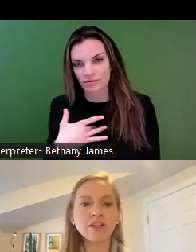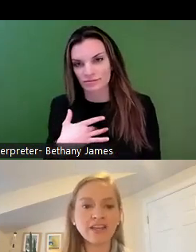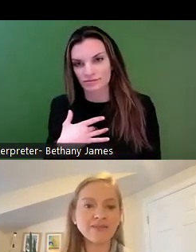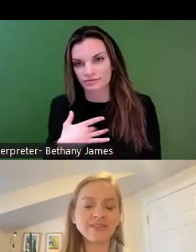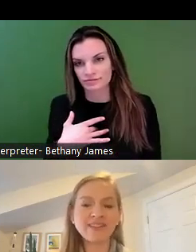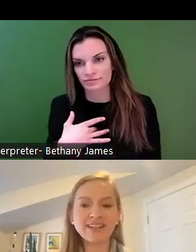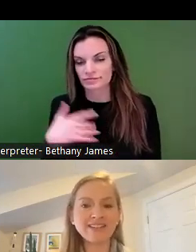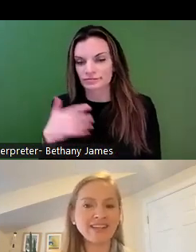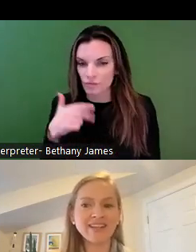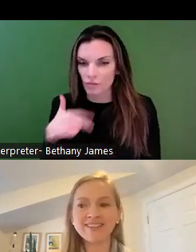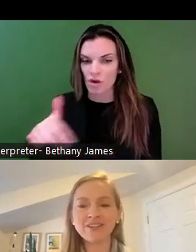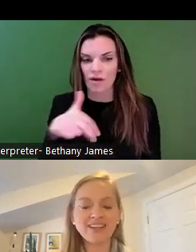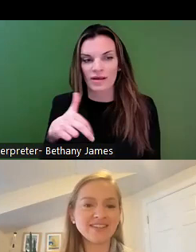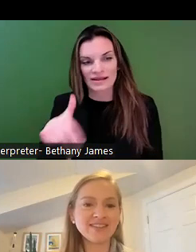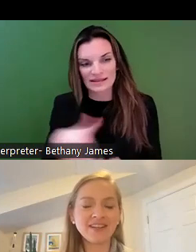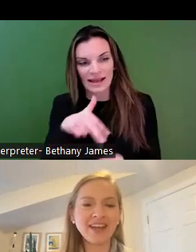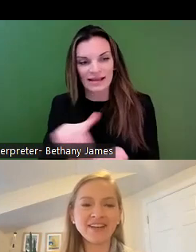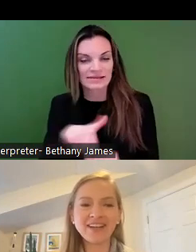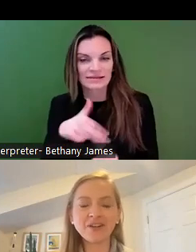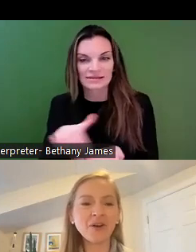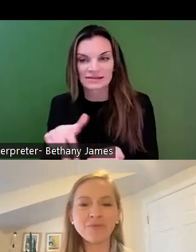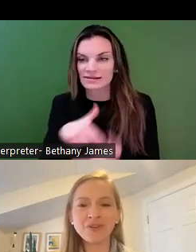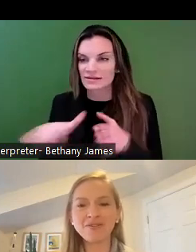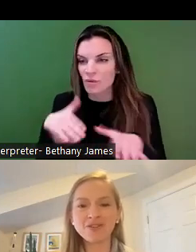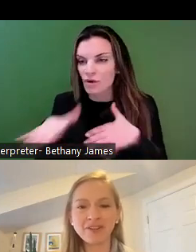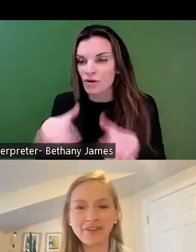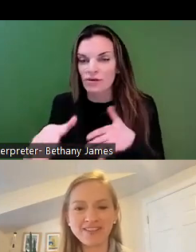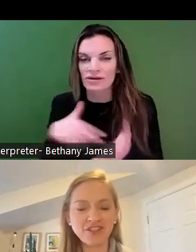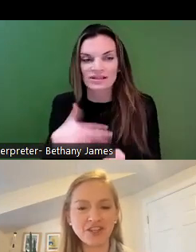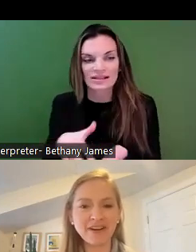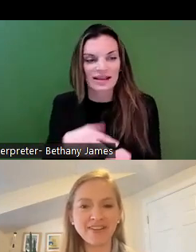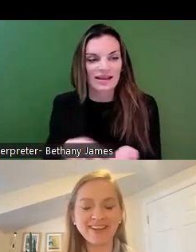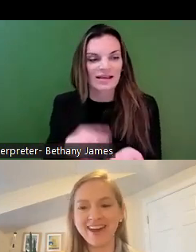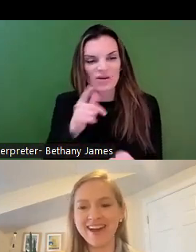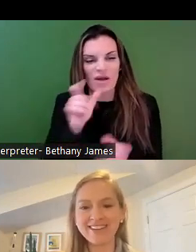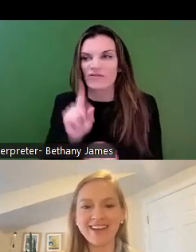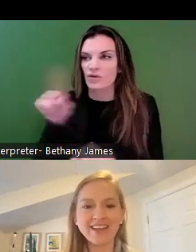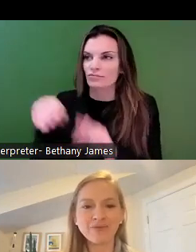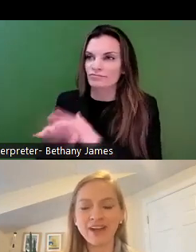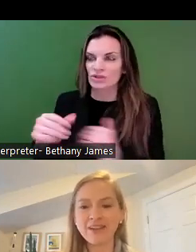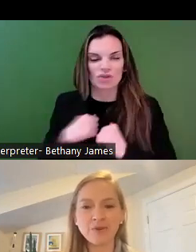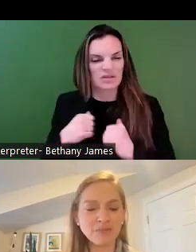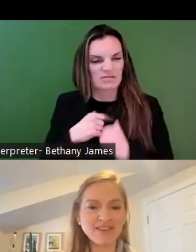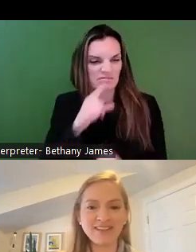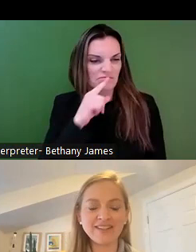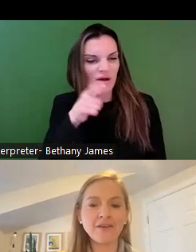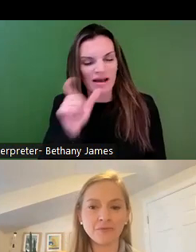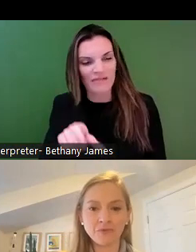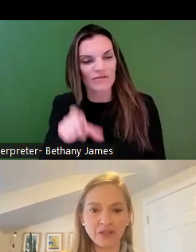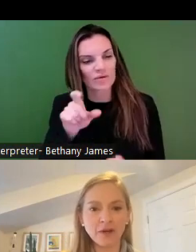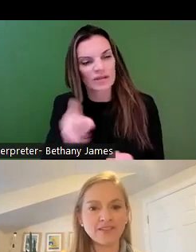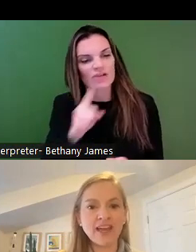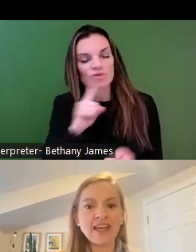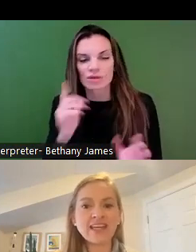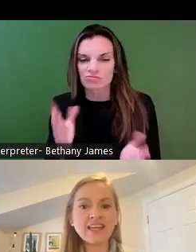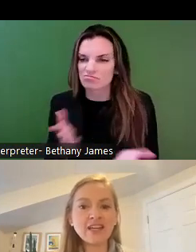Just walking, dancing, you could dance in your home. You don't have to join a fancy gym or anything like that. The most basic stuff